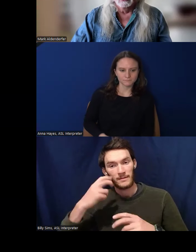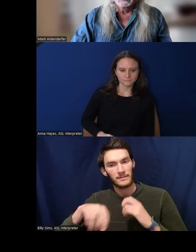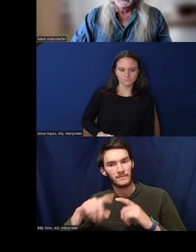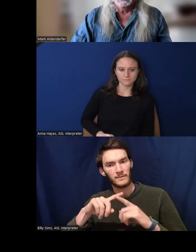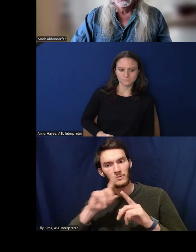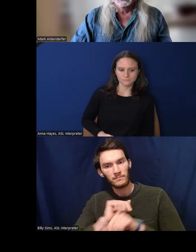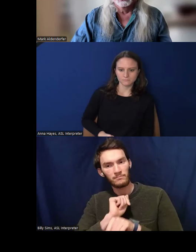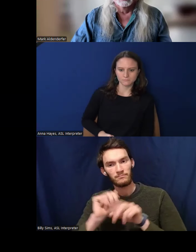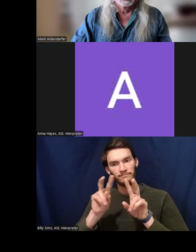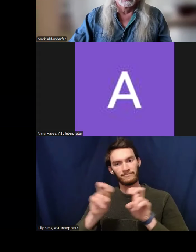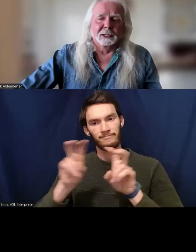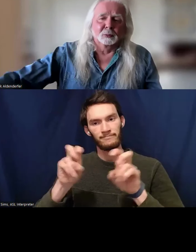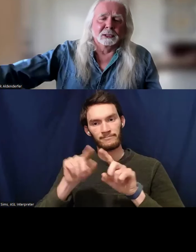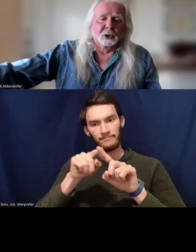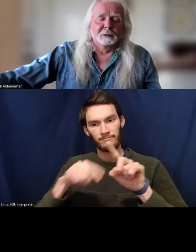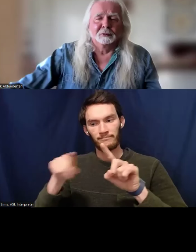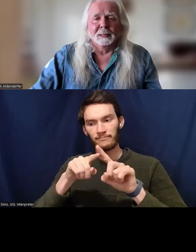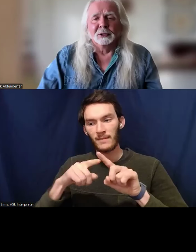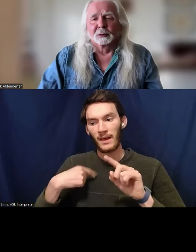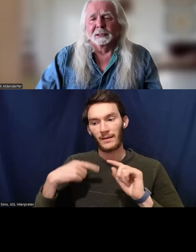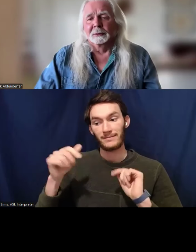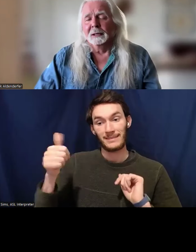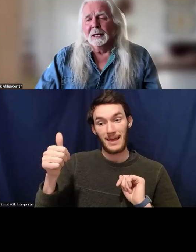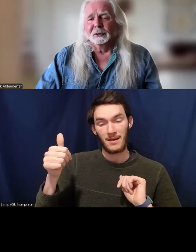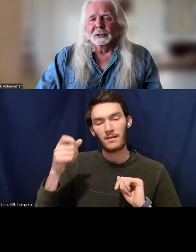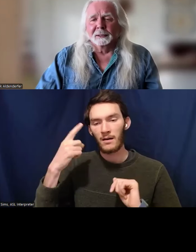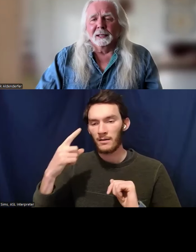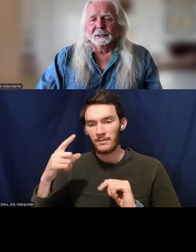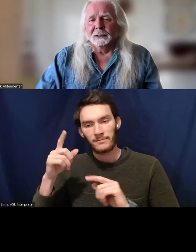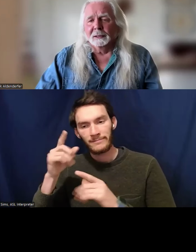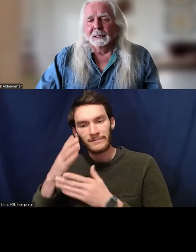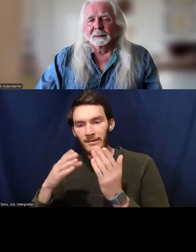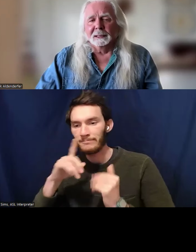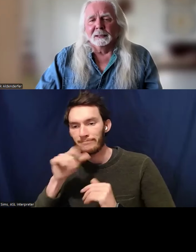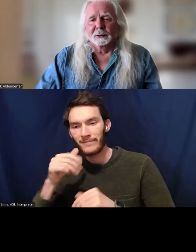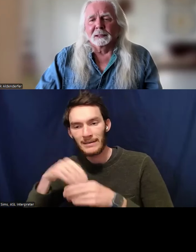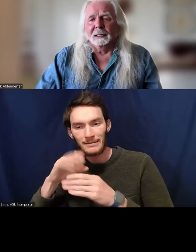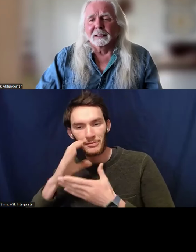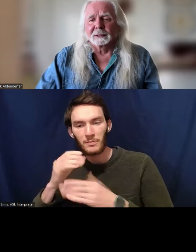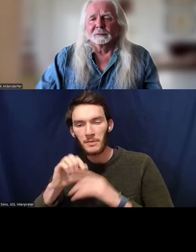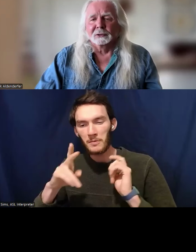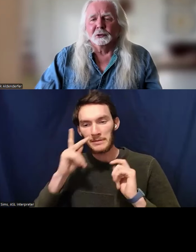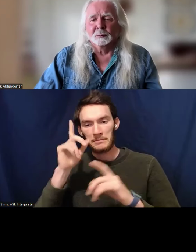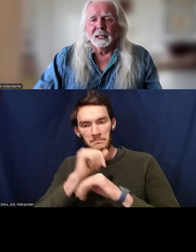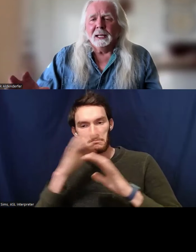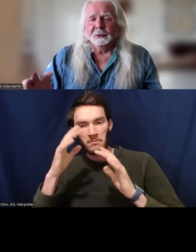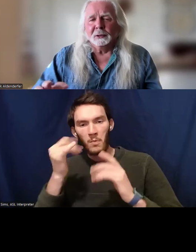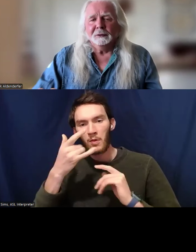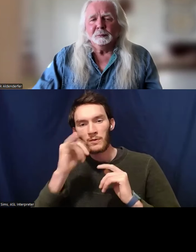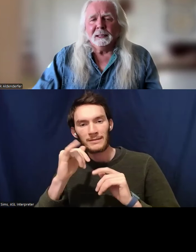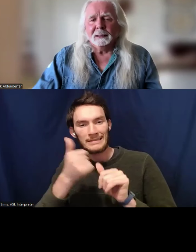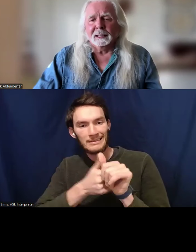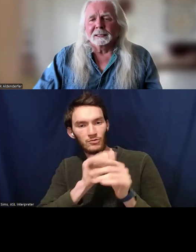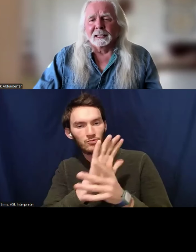So these are the 10 tombs. The 10th one is off the image right here, but you get an idea about the different context of these tombs, and you can